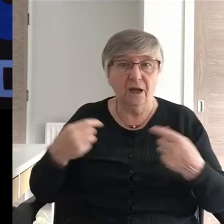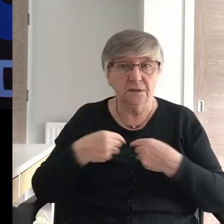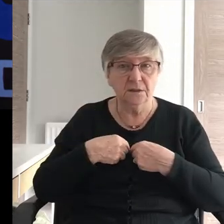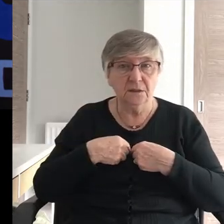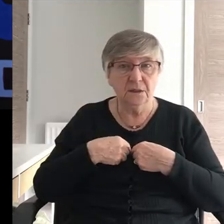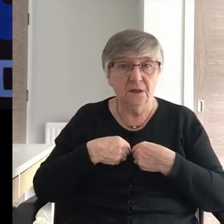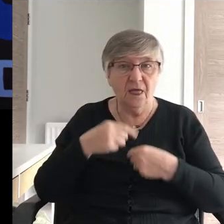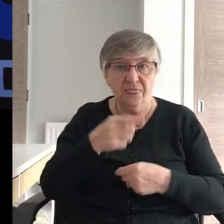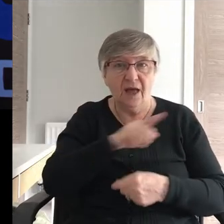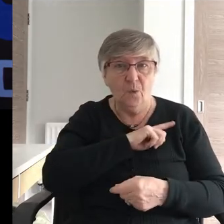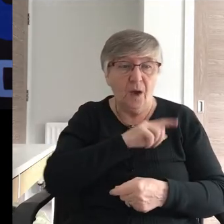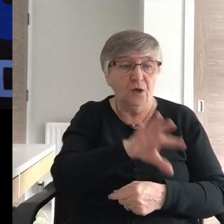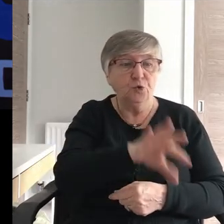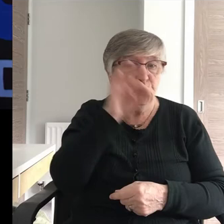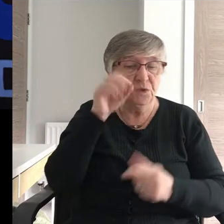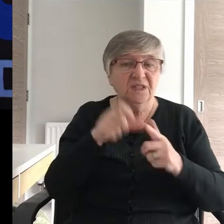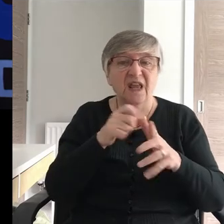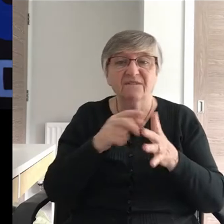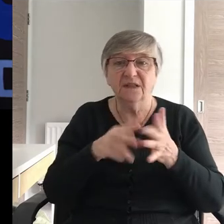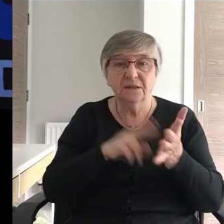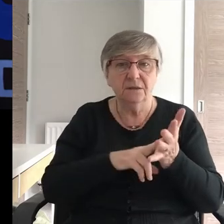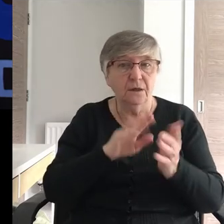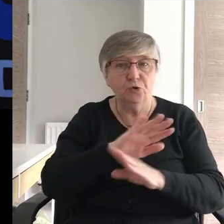the choice of David and not one of his brothers.